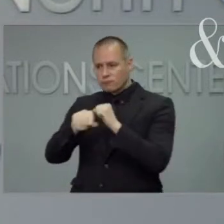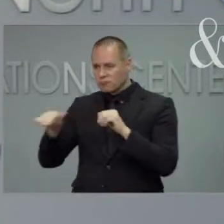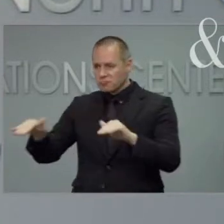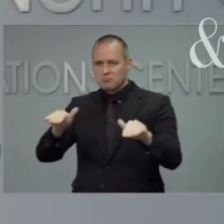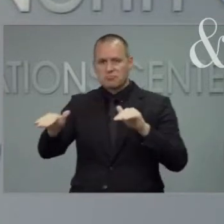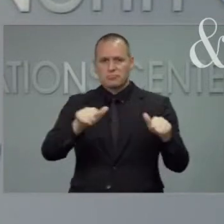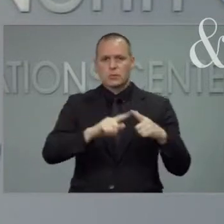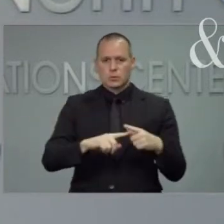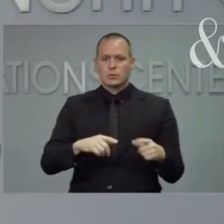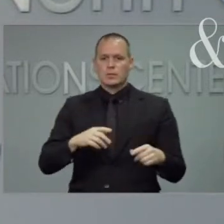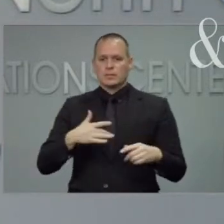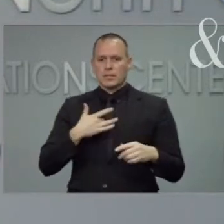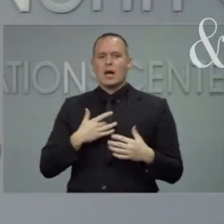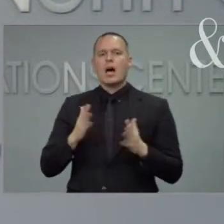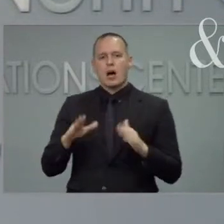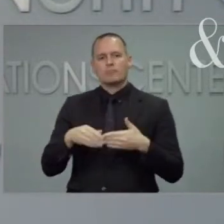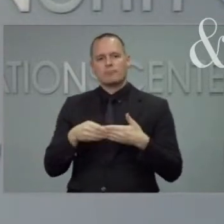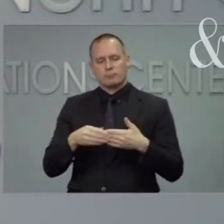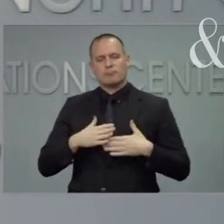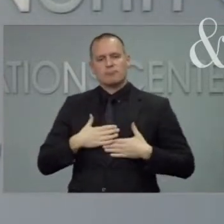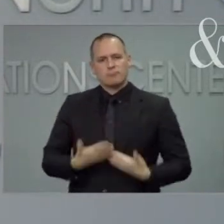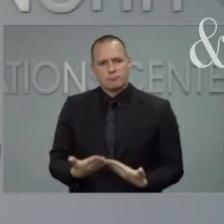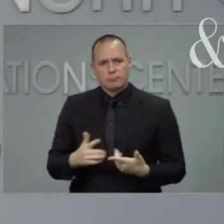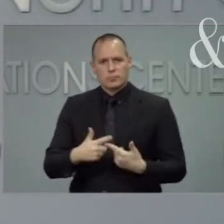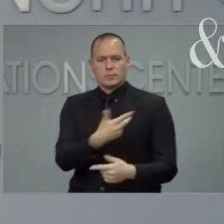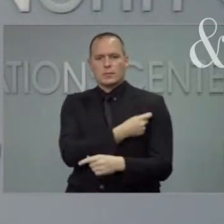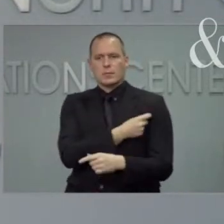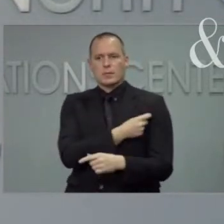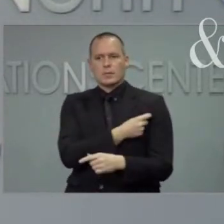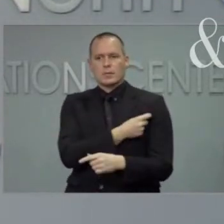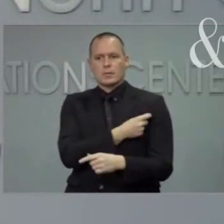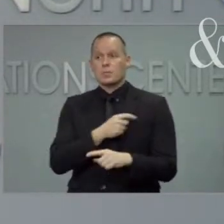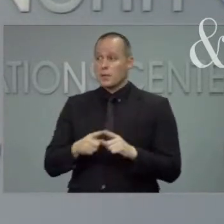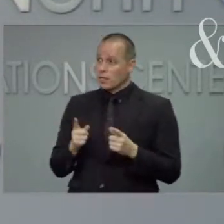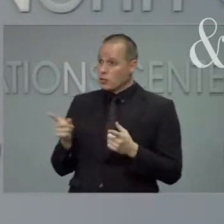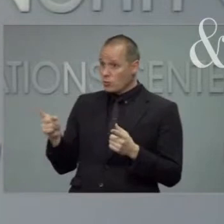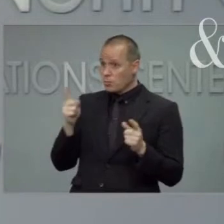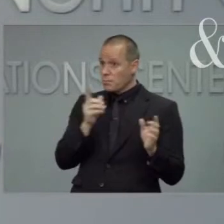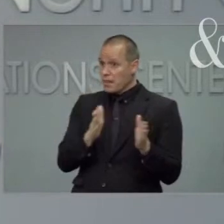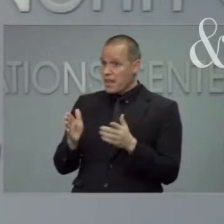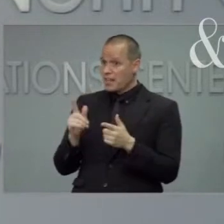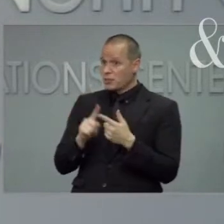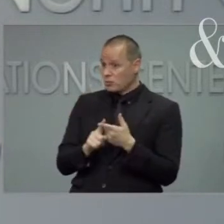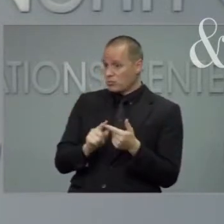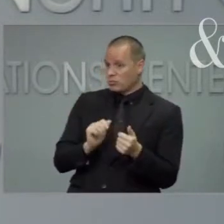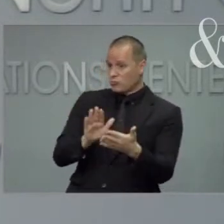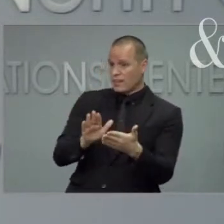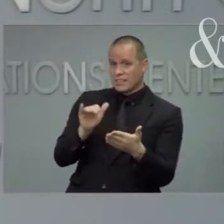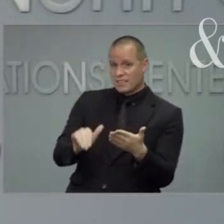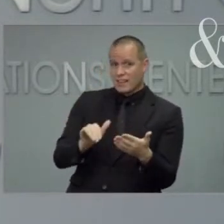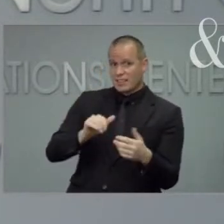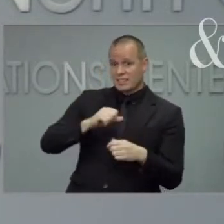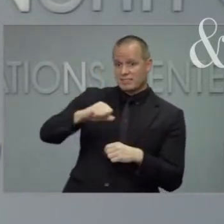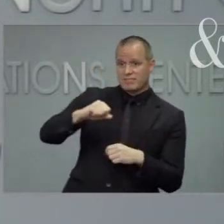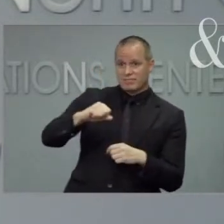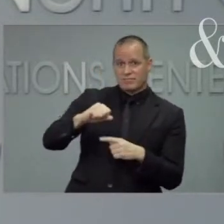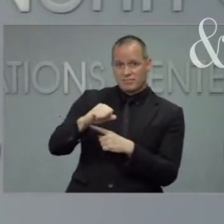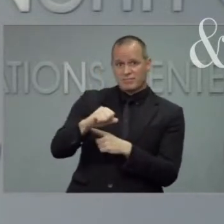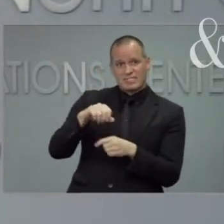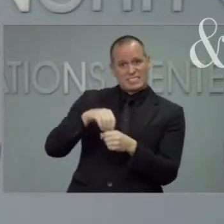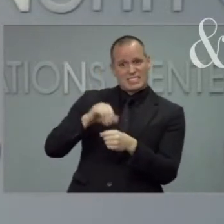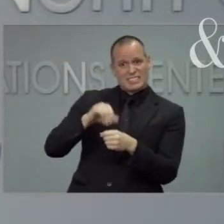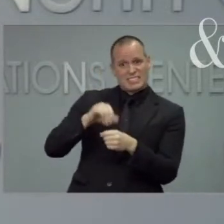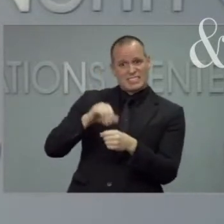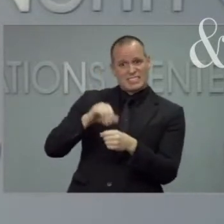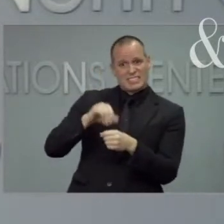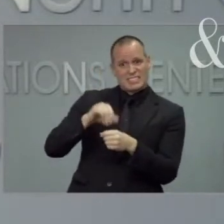some of that vaccine hesitancy as well? Or are there programs down the line that you guys are planning to do to address any hesitancy that might be in those